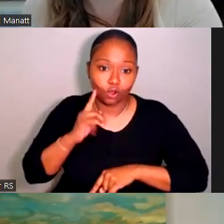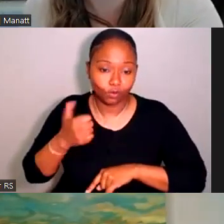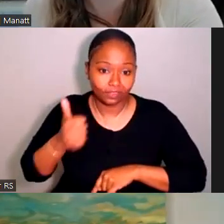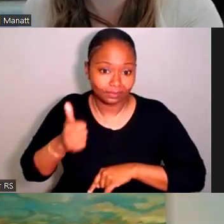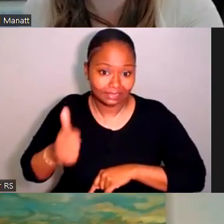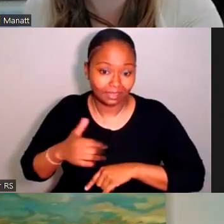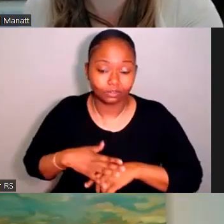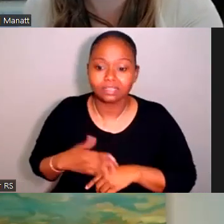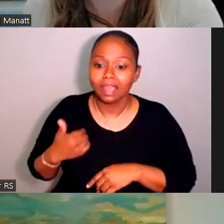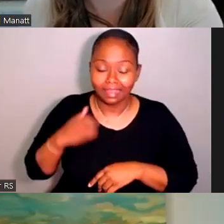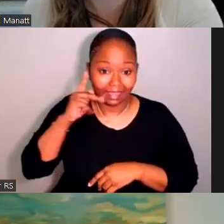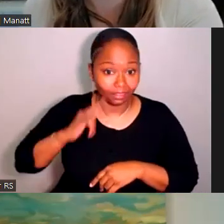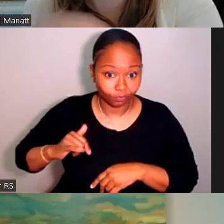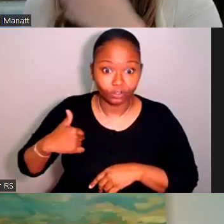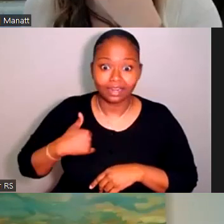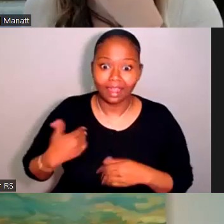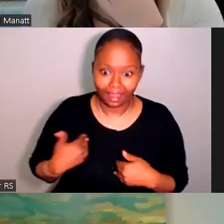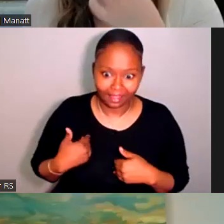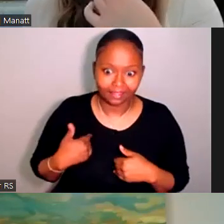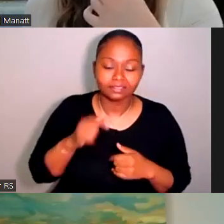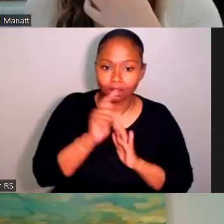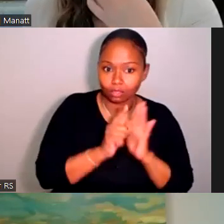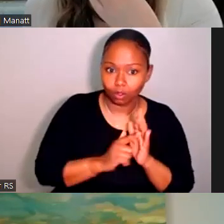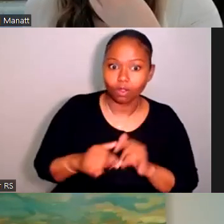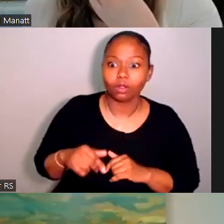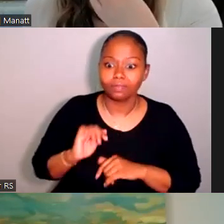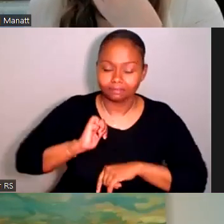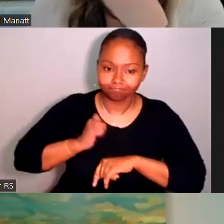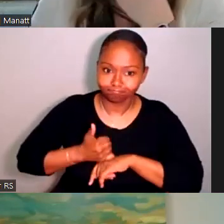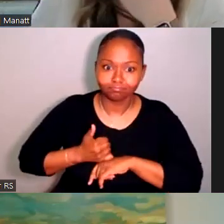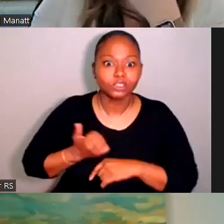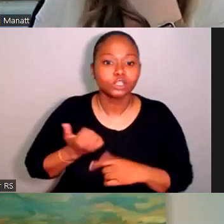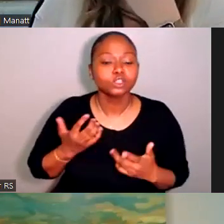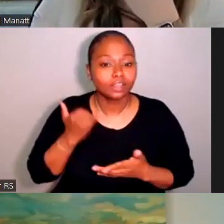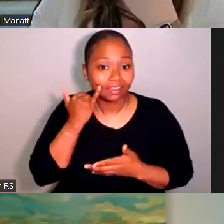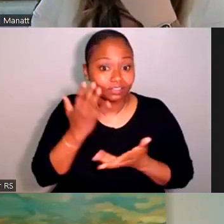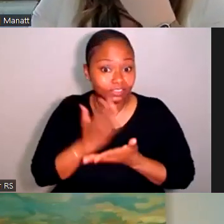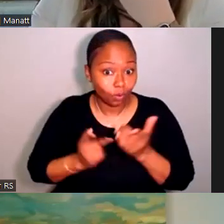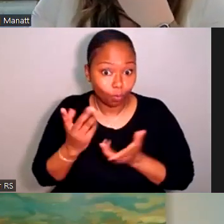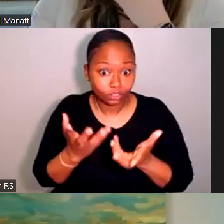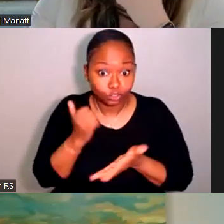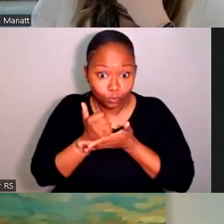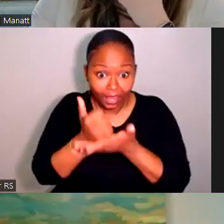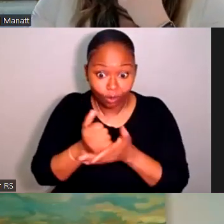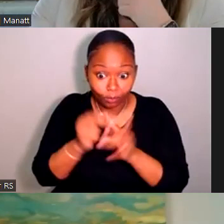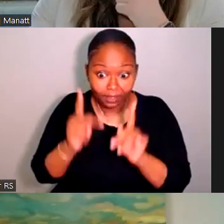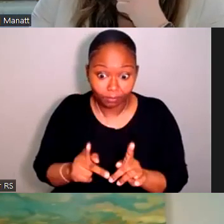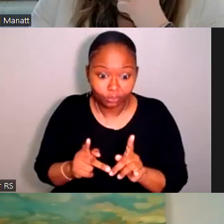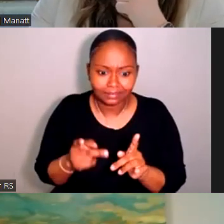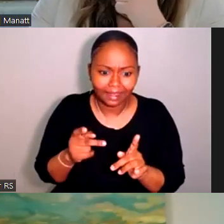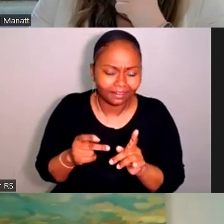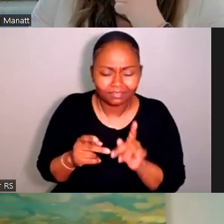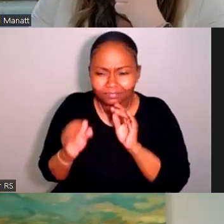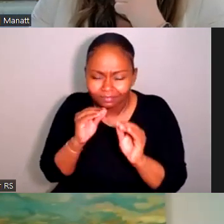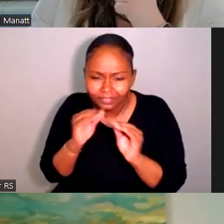that allows someone to help that person figure out what they might want to say. And I think that's an important concept to weave